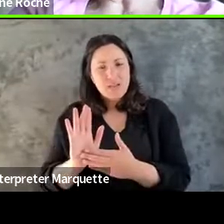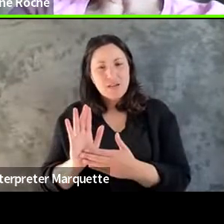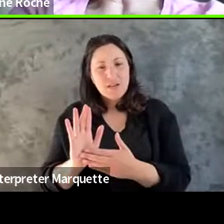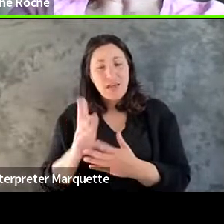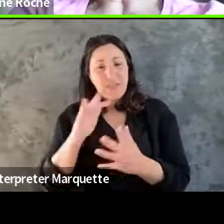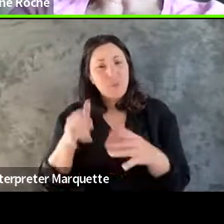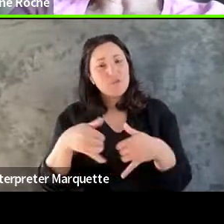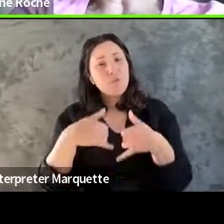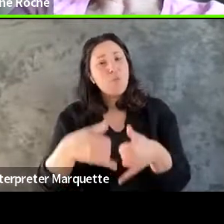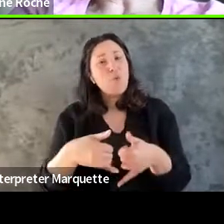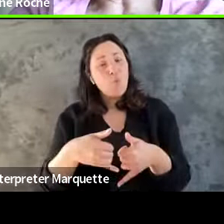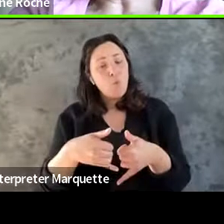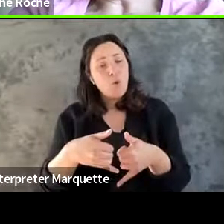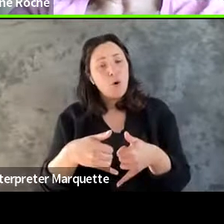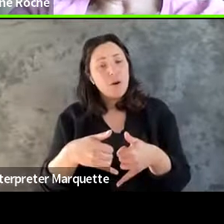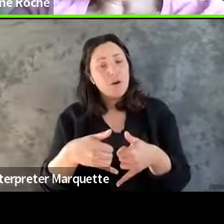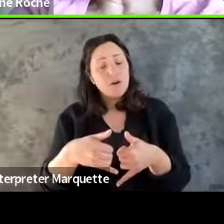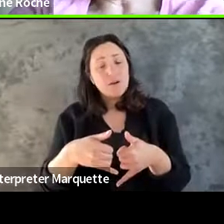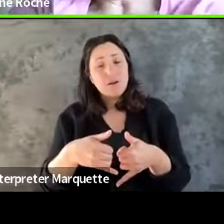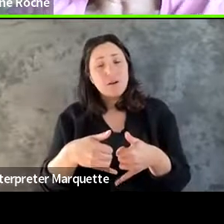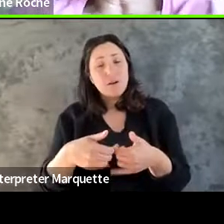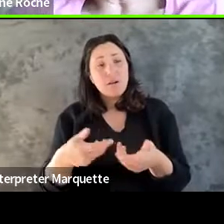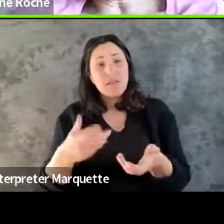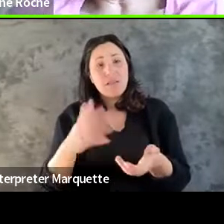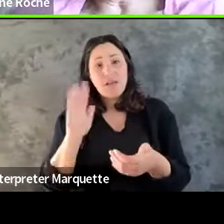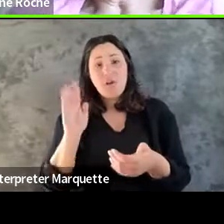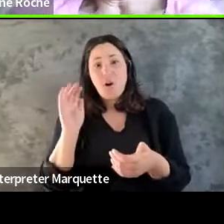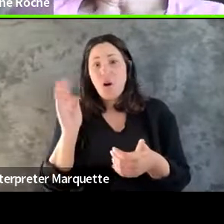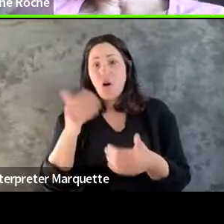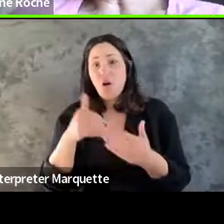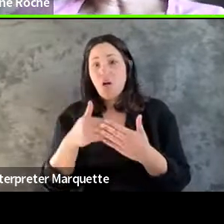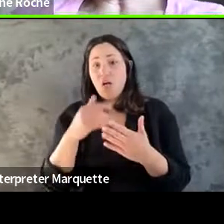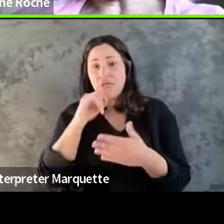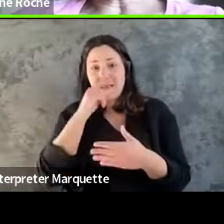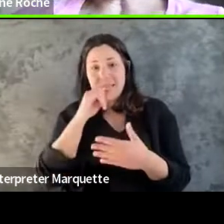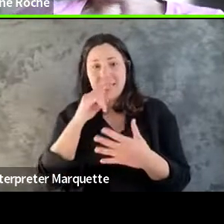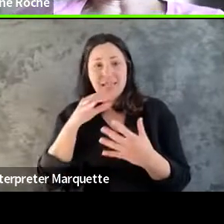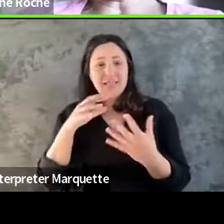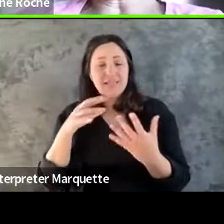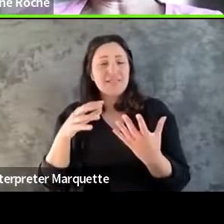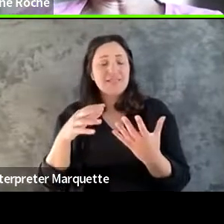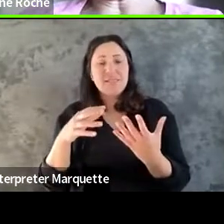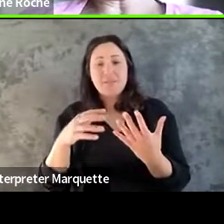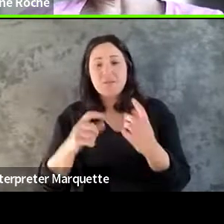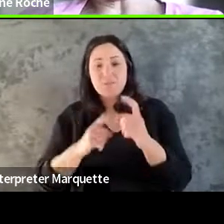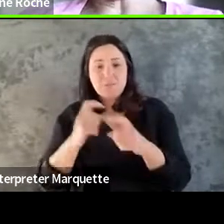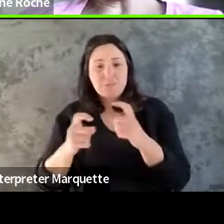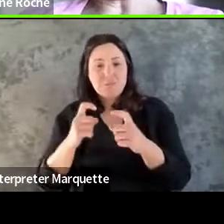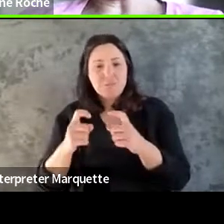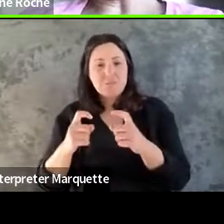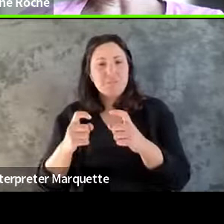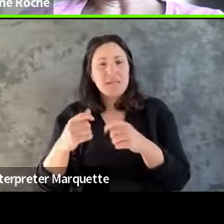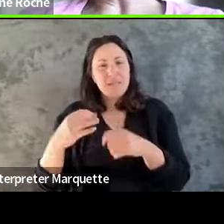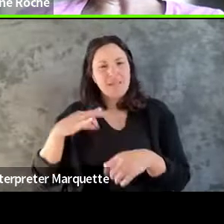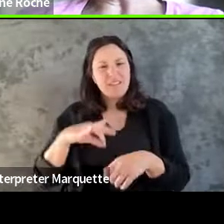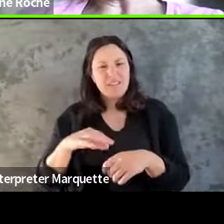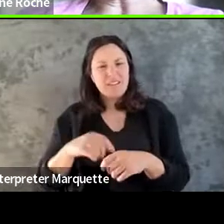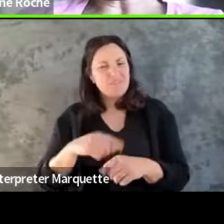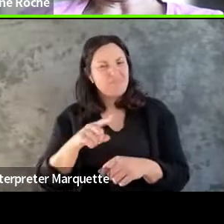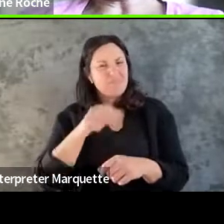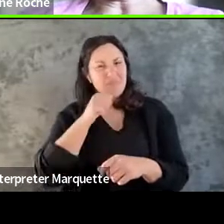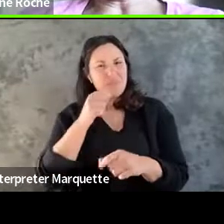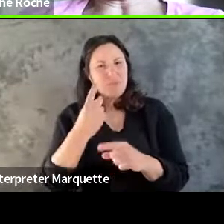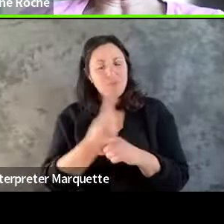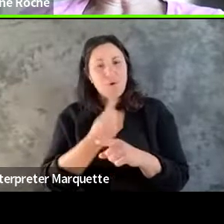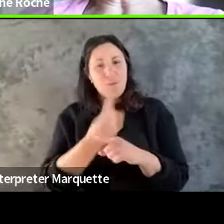reward type of a thing that apparently the kids all contributed and got some benefit. And I thought, well, I don't think that's really appropriate